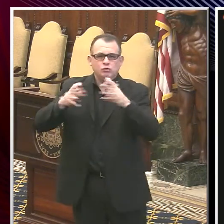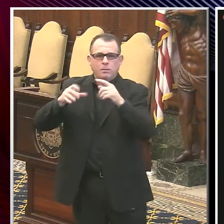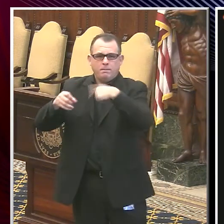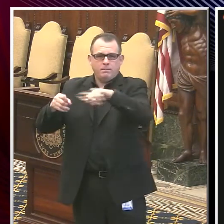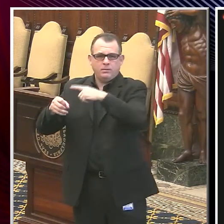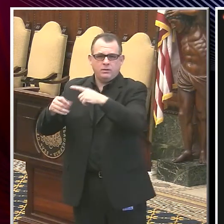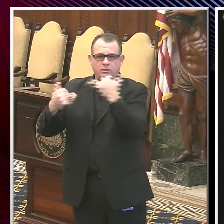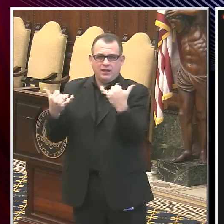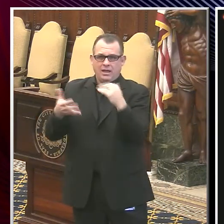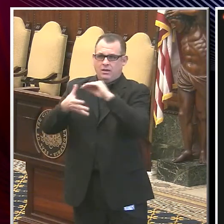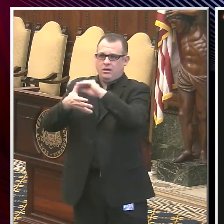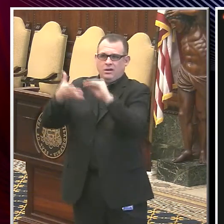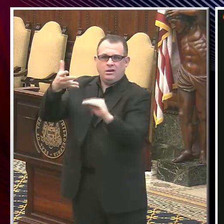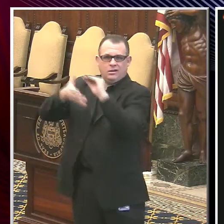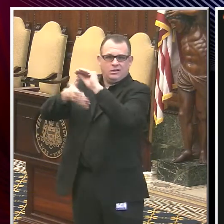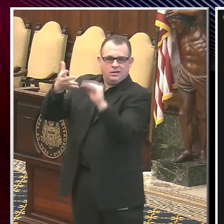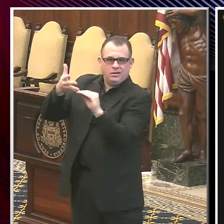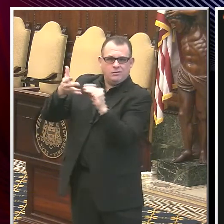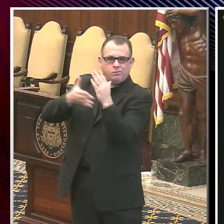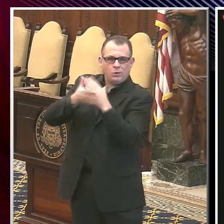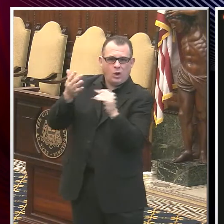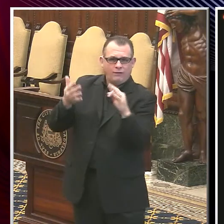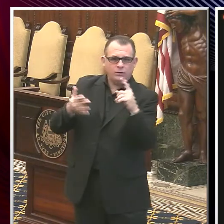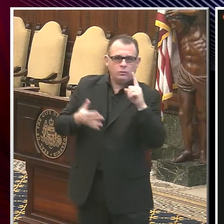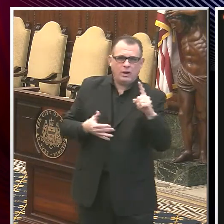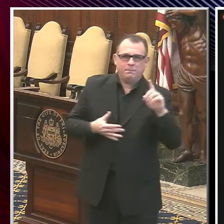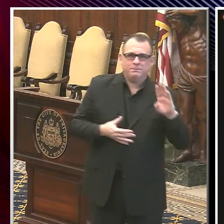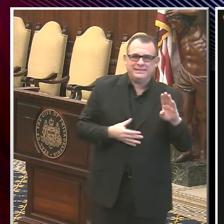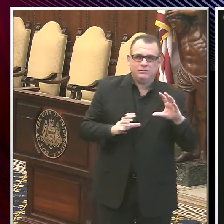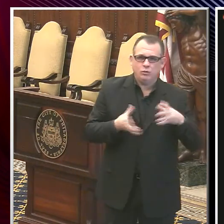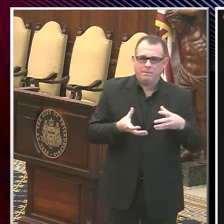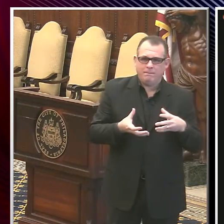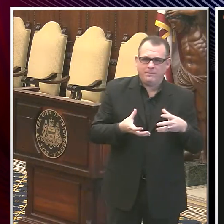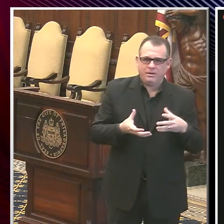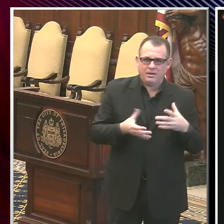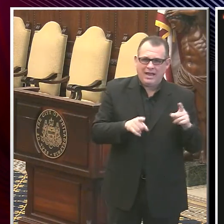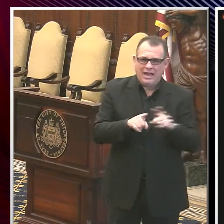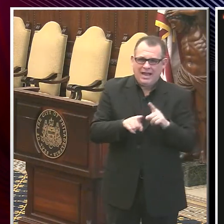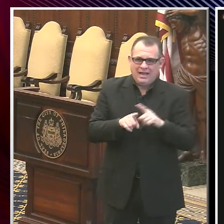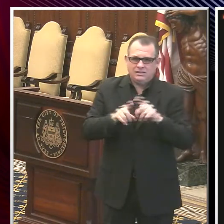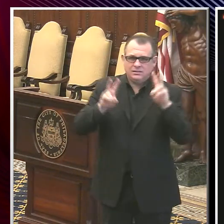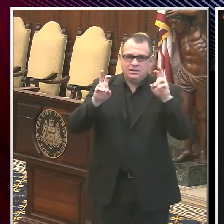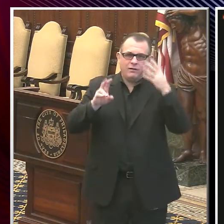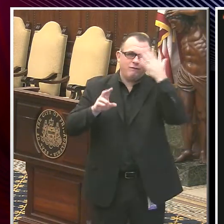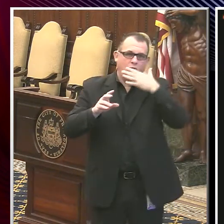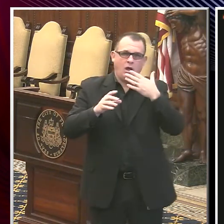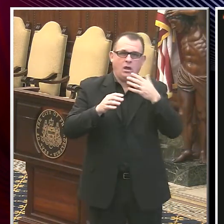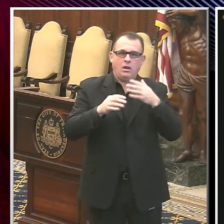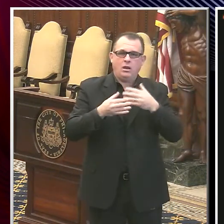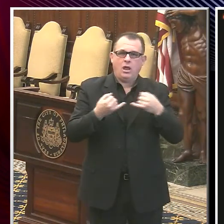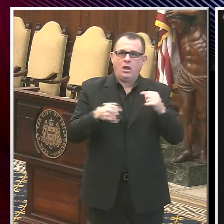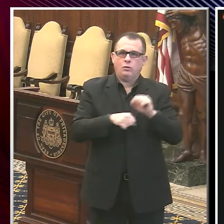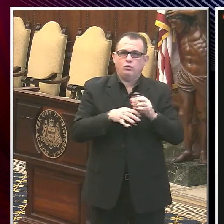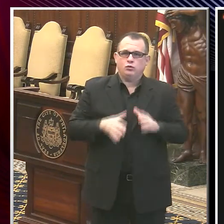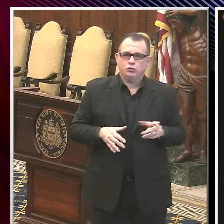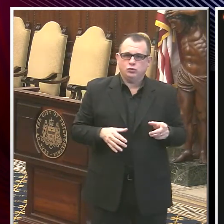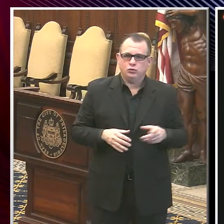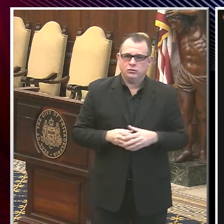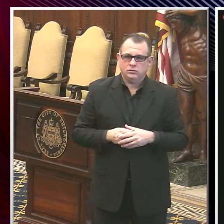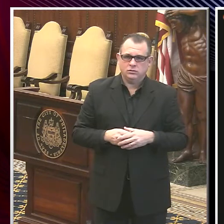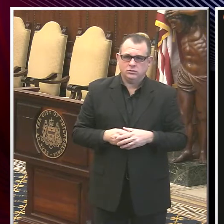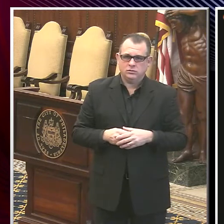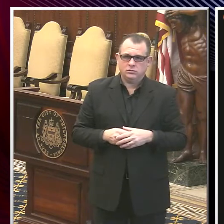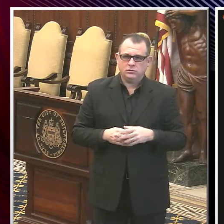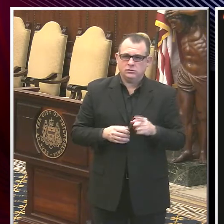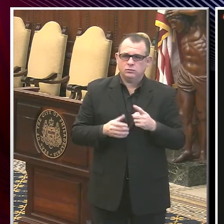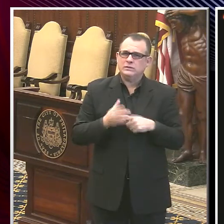like the teachers are now in fact a part of phase 1B as frontline workers. What's the